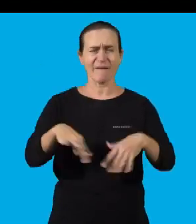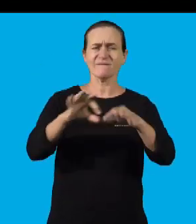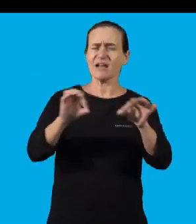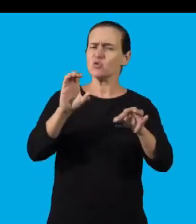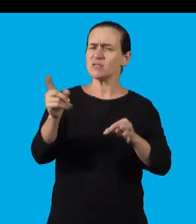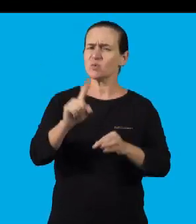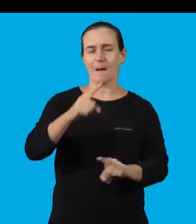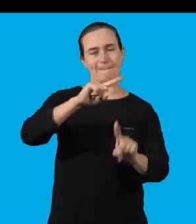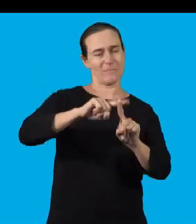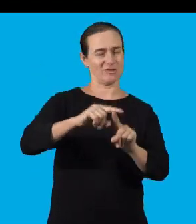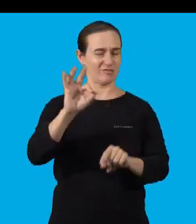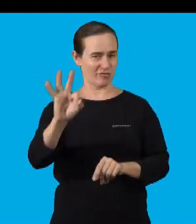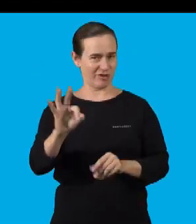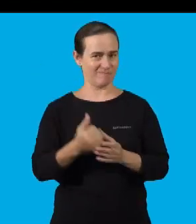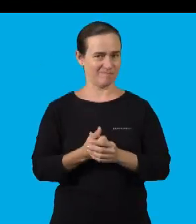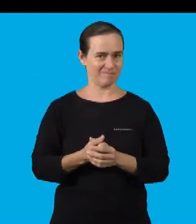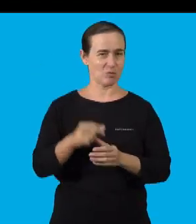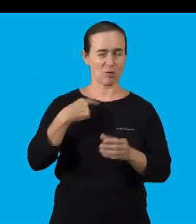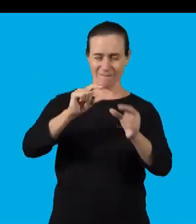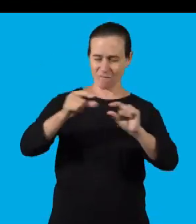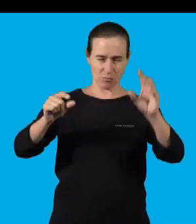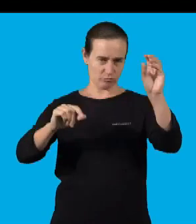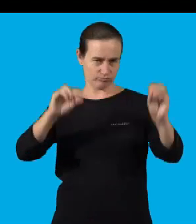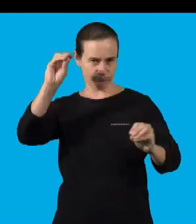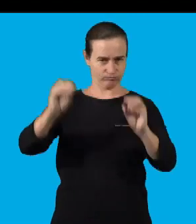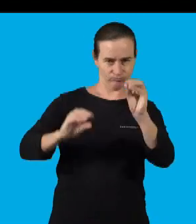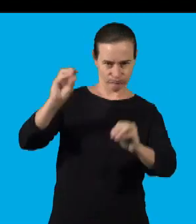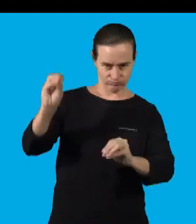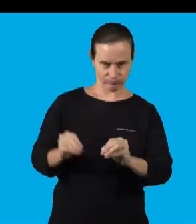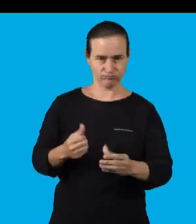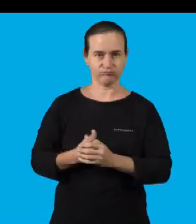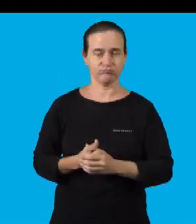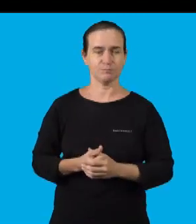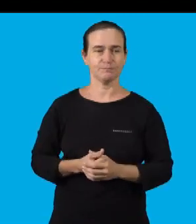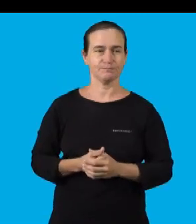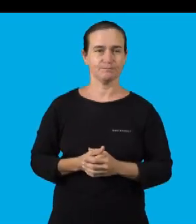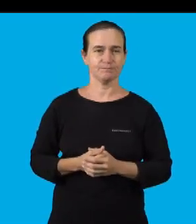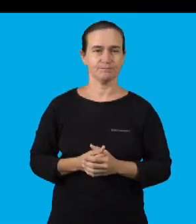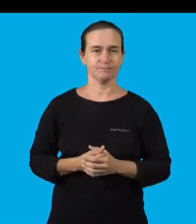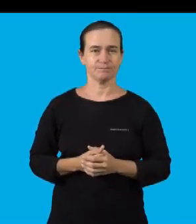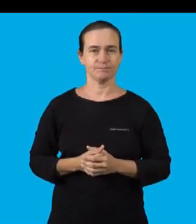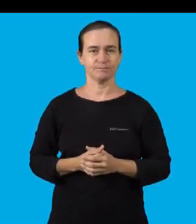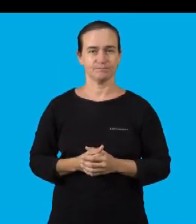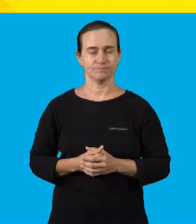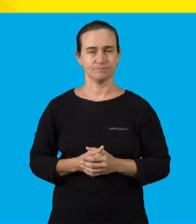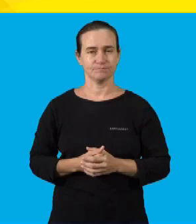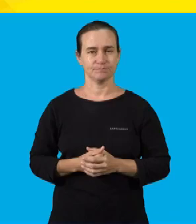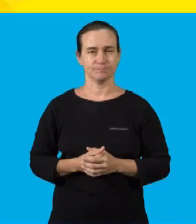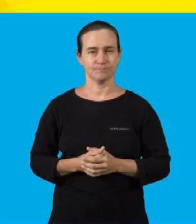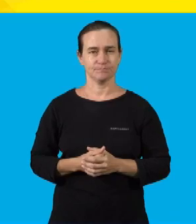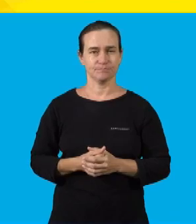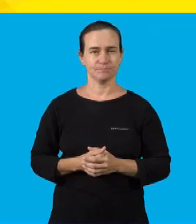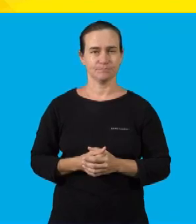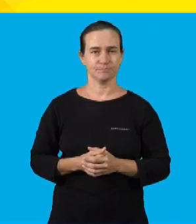3/5. Our value of C is a positive 3. We substitute it into our formula, and that is the formula for G.